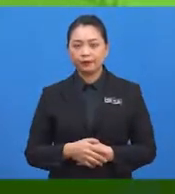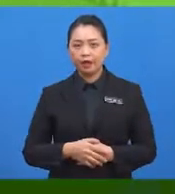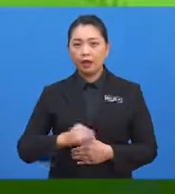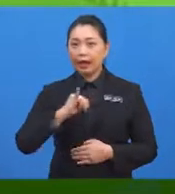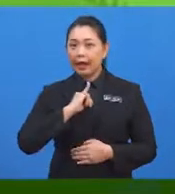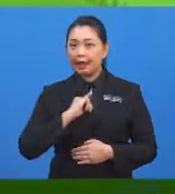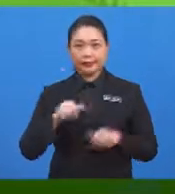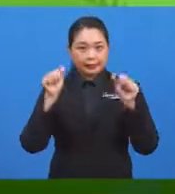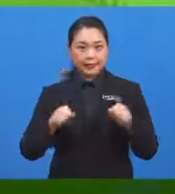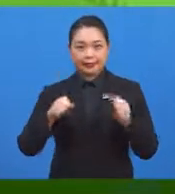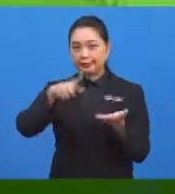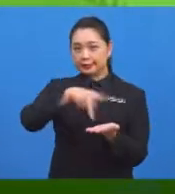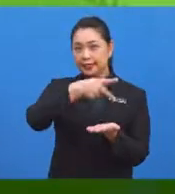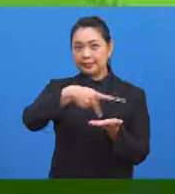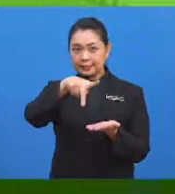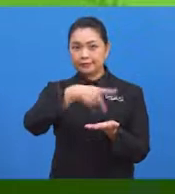I can dance.